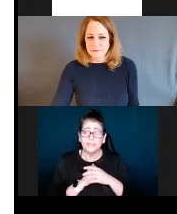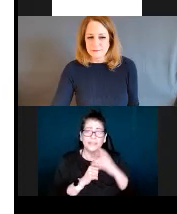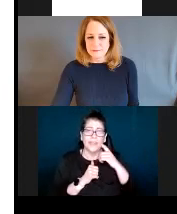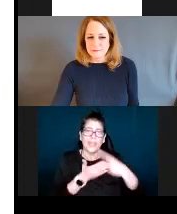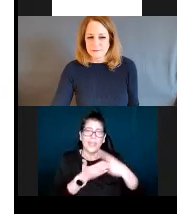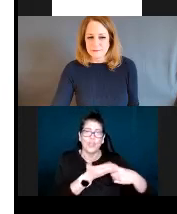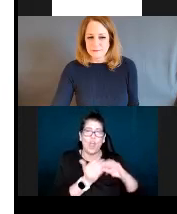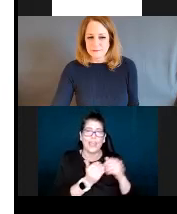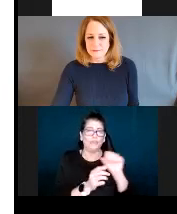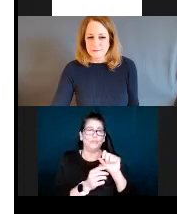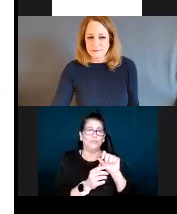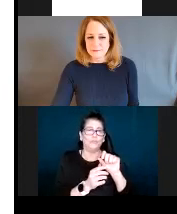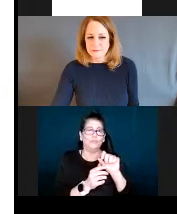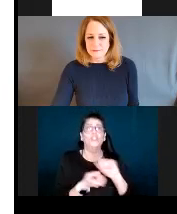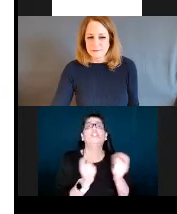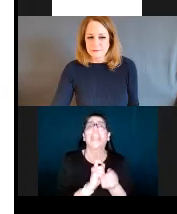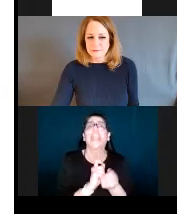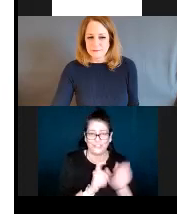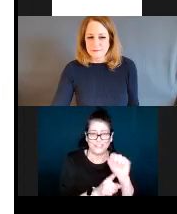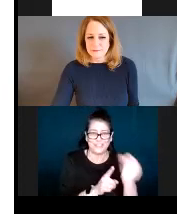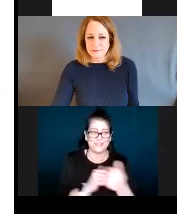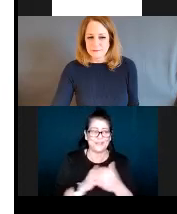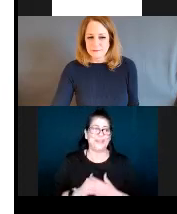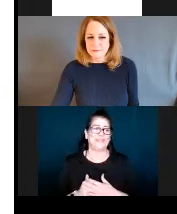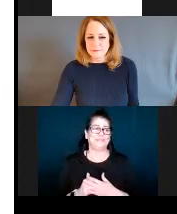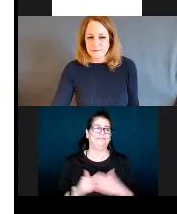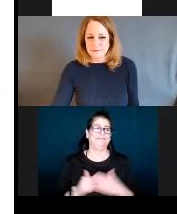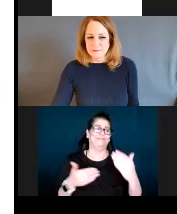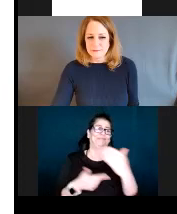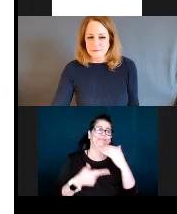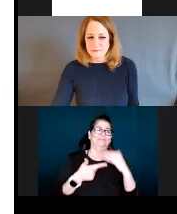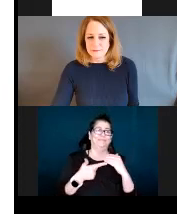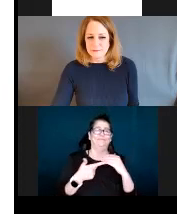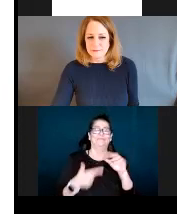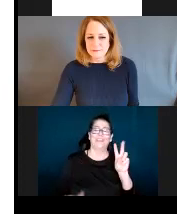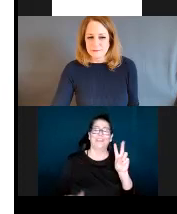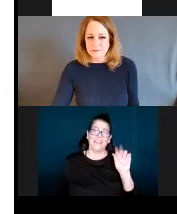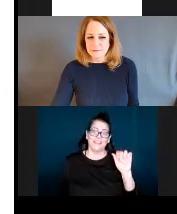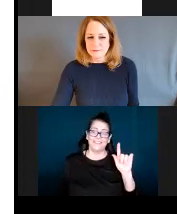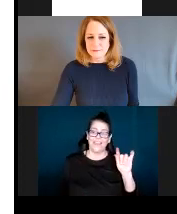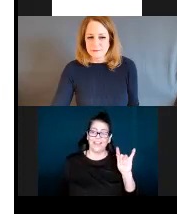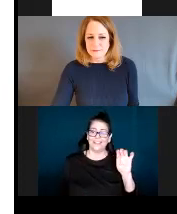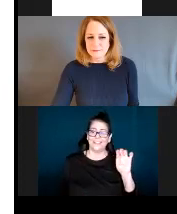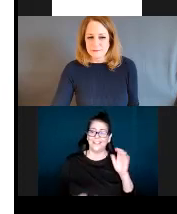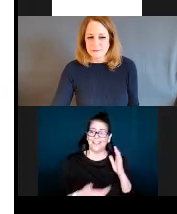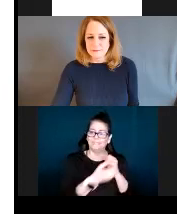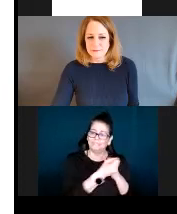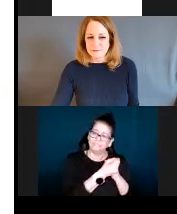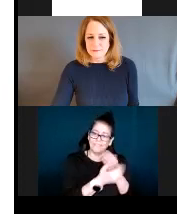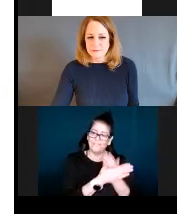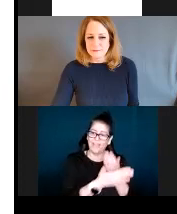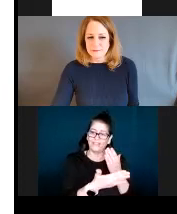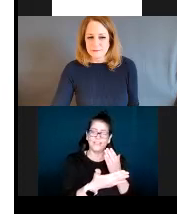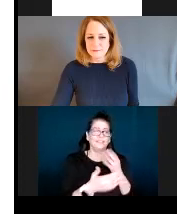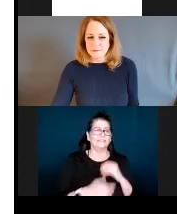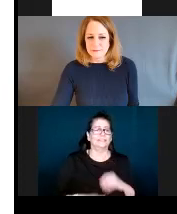situation. You want to validate what's happening and the emotions around it and how difficult it might be